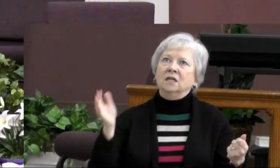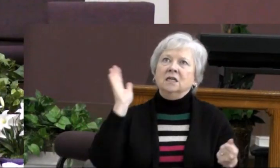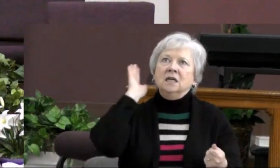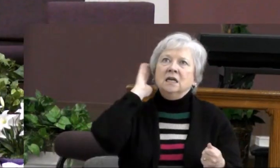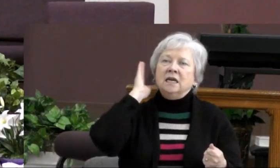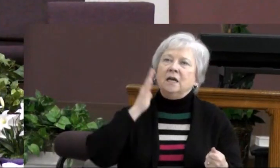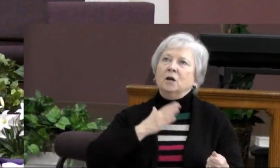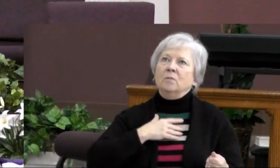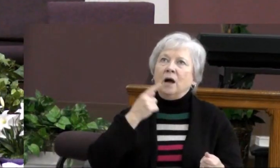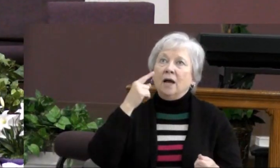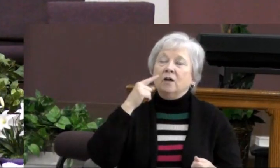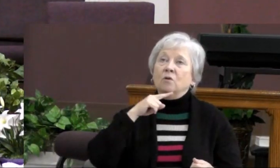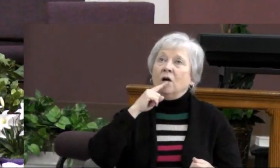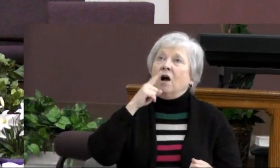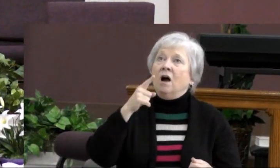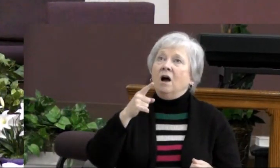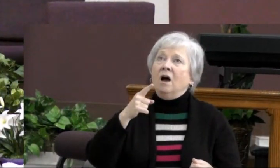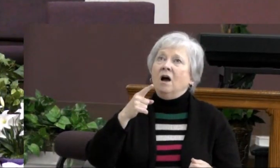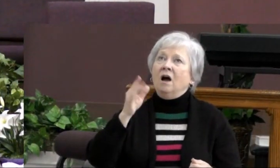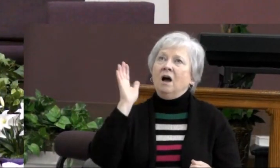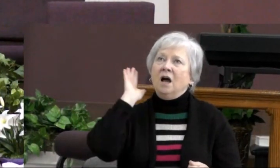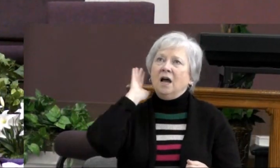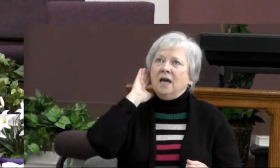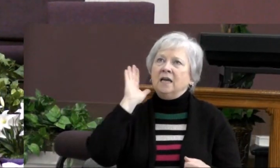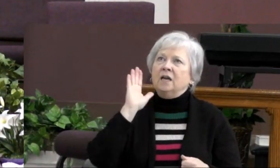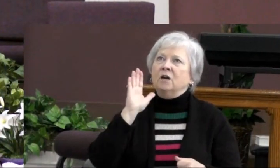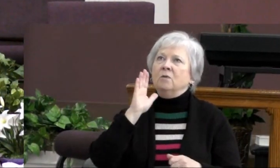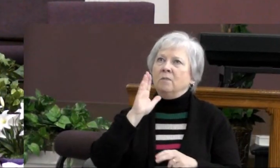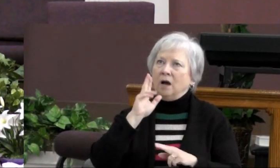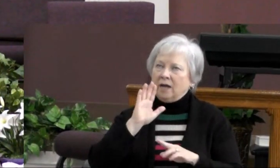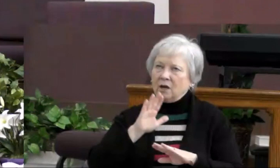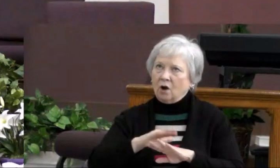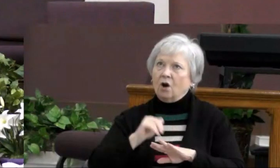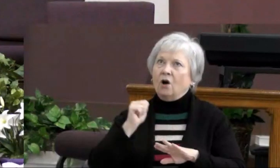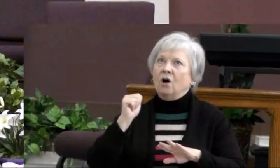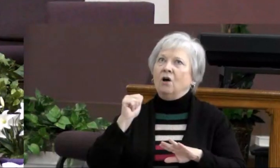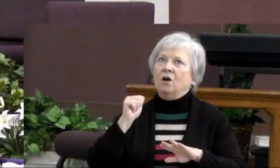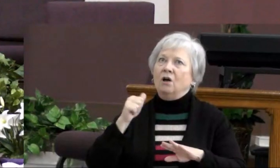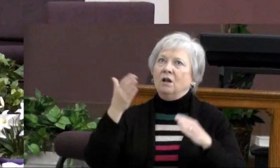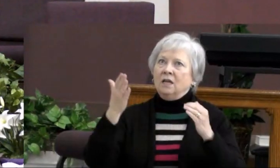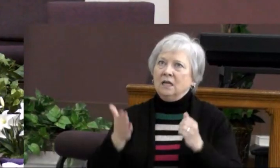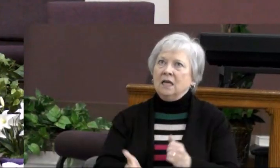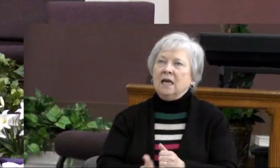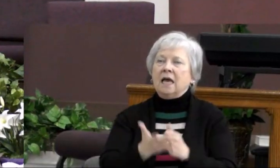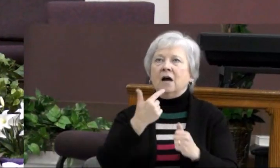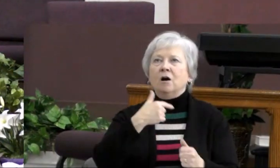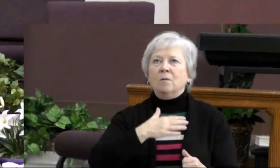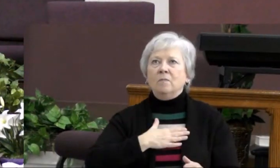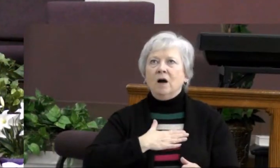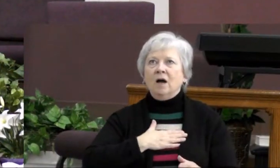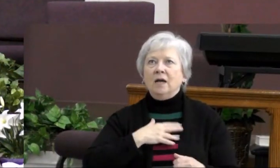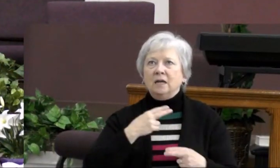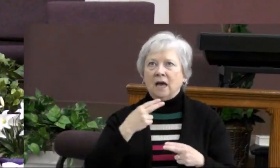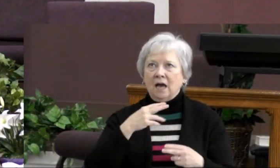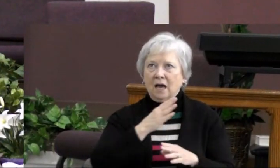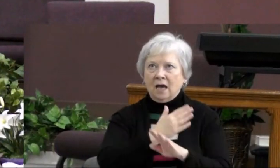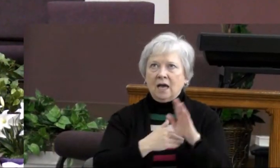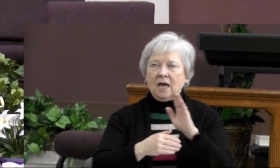storm. Hear my cry, hear my call. Hold